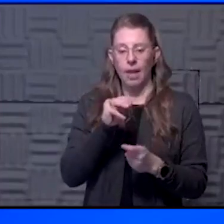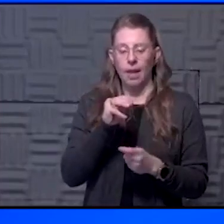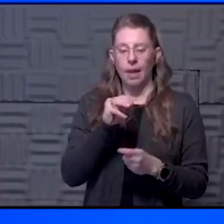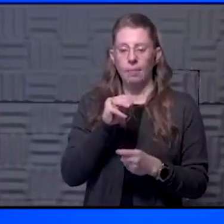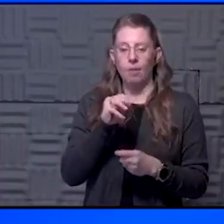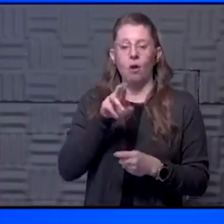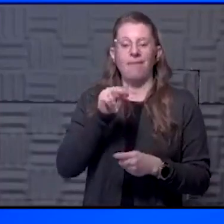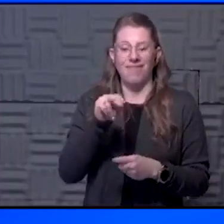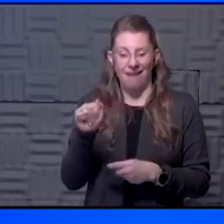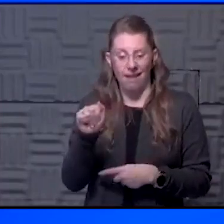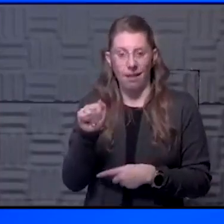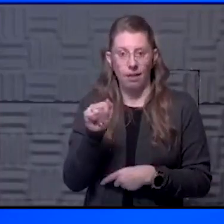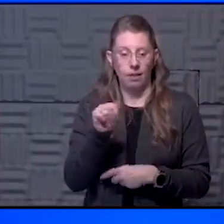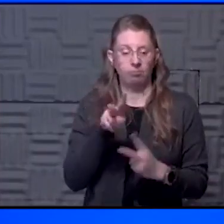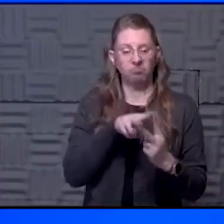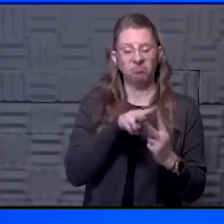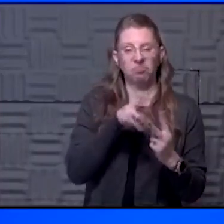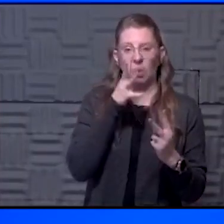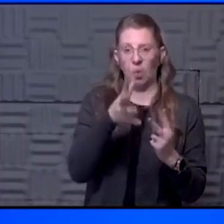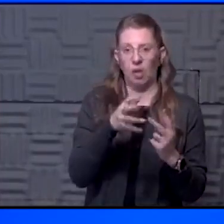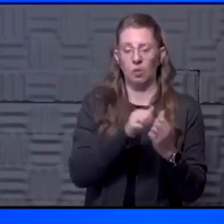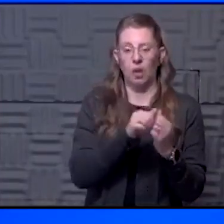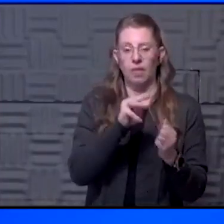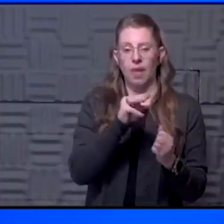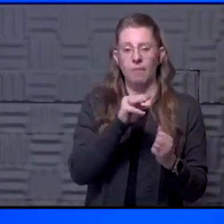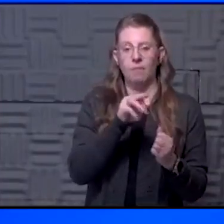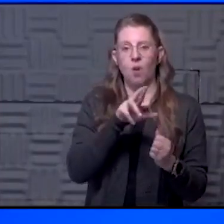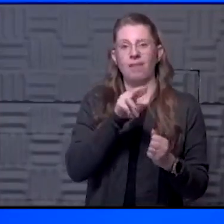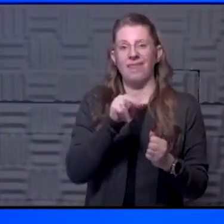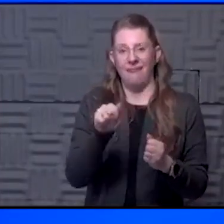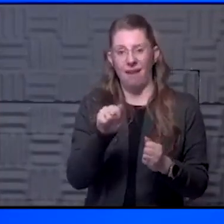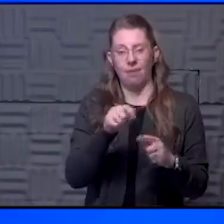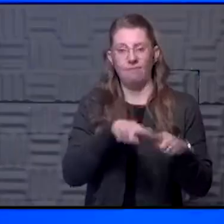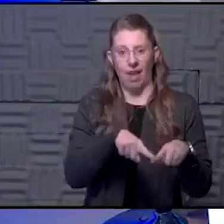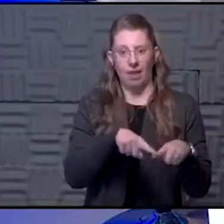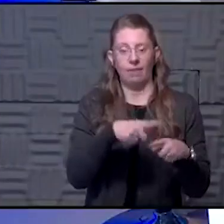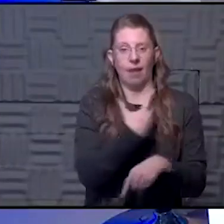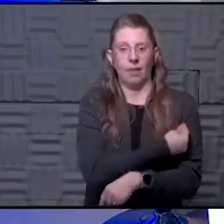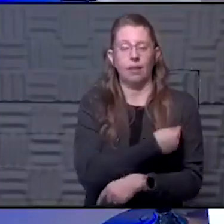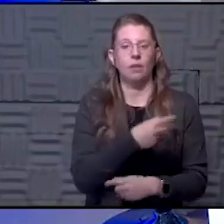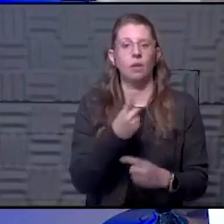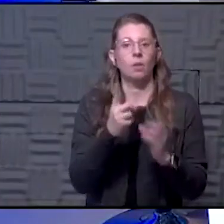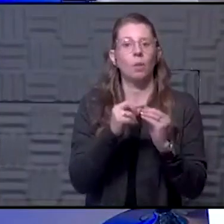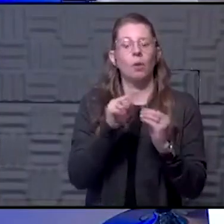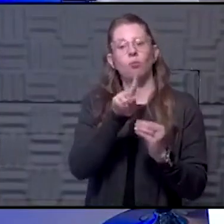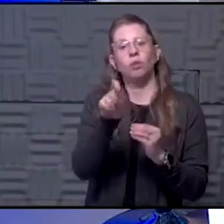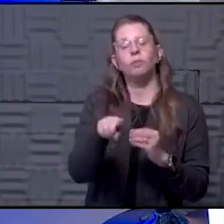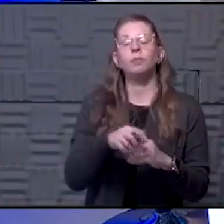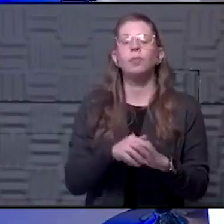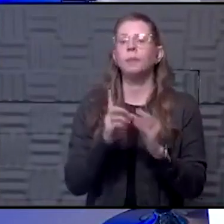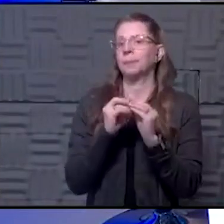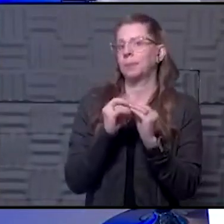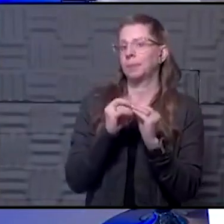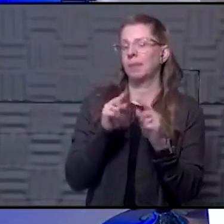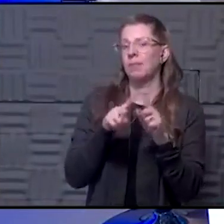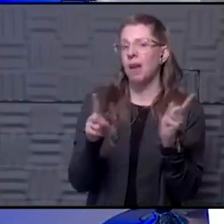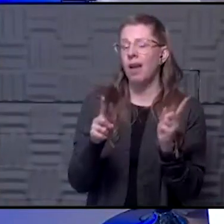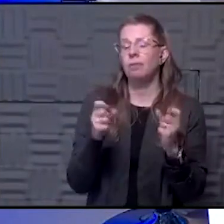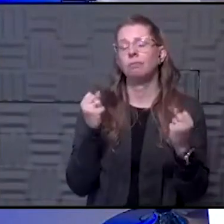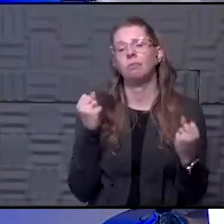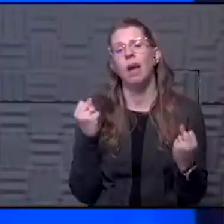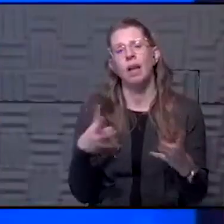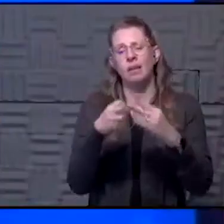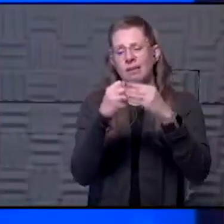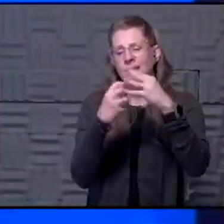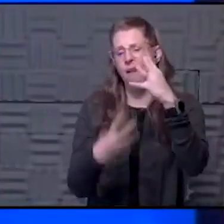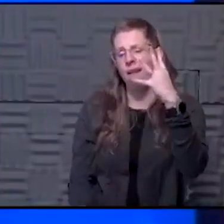mRNA as Moderna and Pfizer would do with their mRNA-based vaccines. All right, one more question, Jill. Okay, we'll do one more, but we have so many